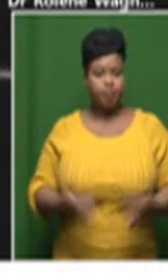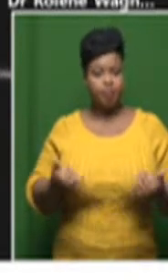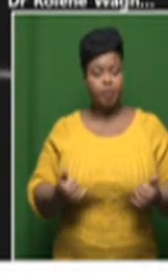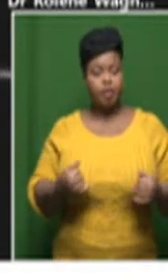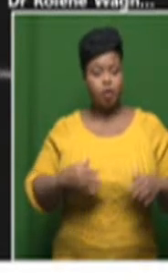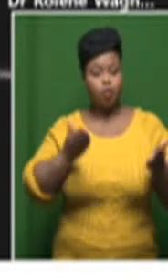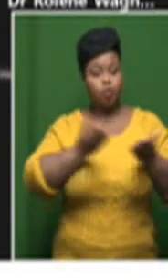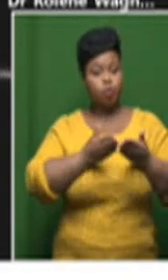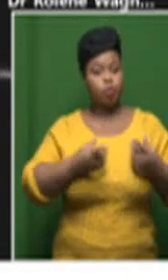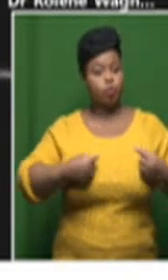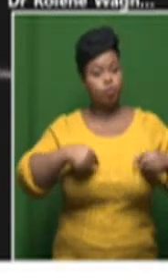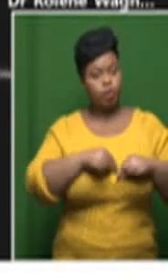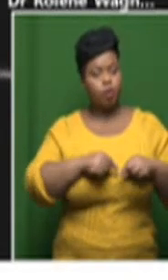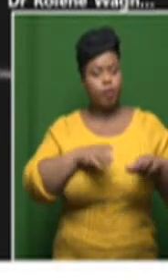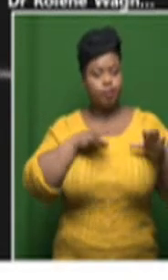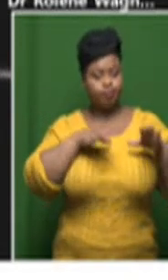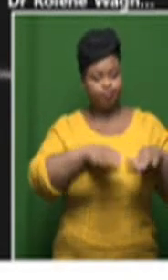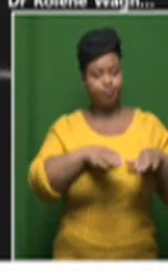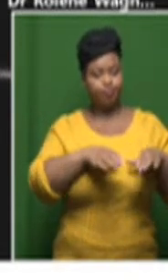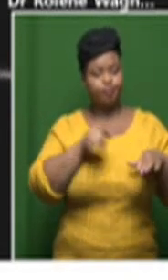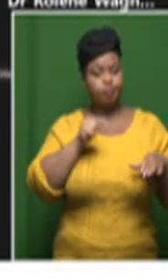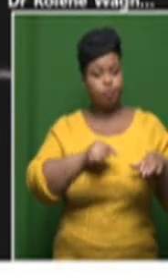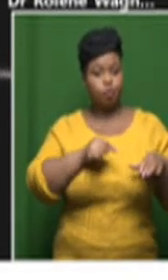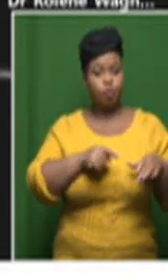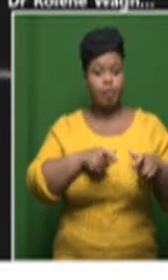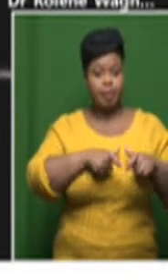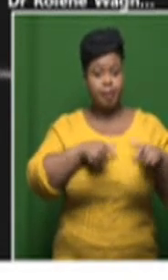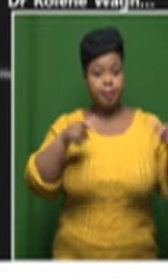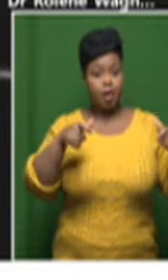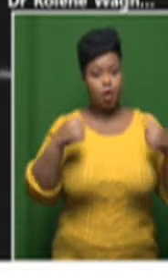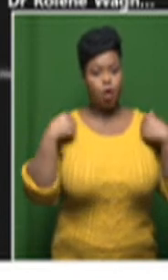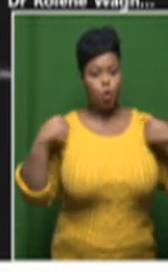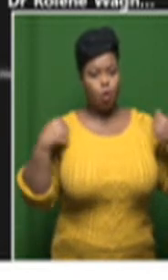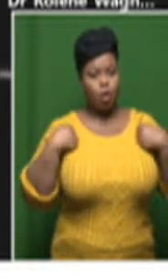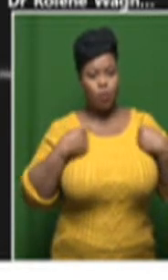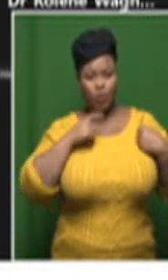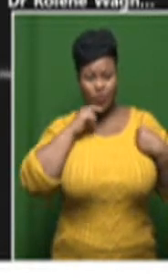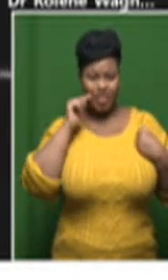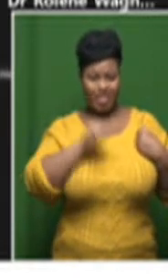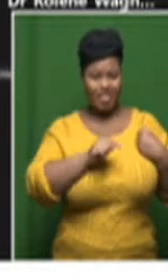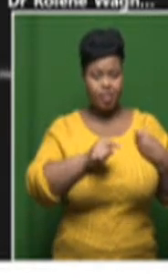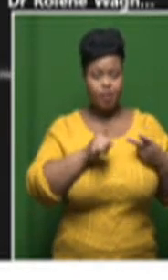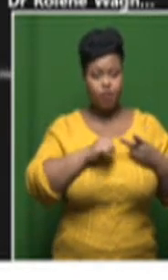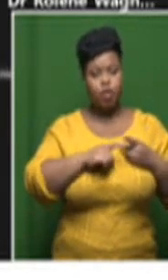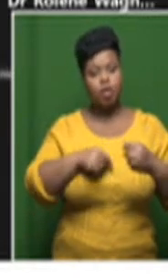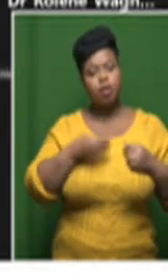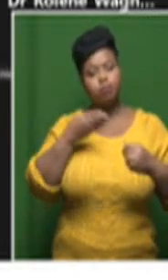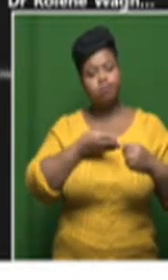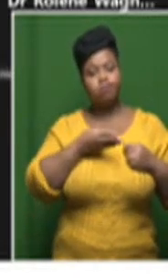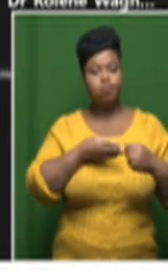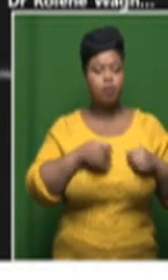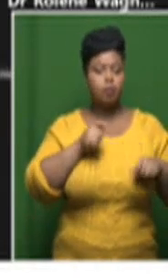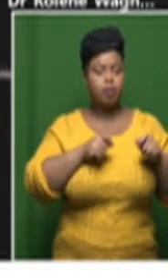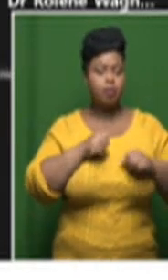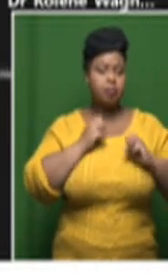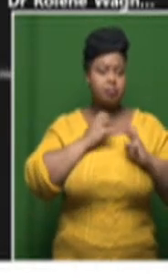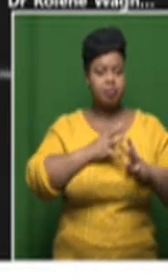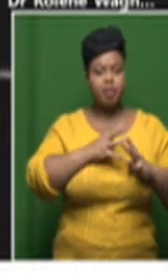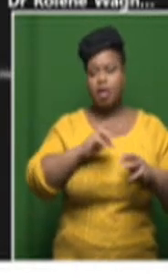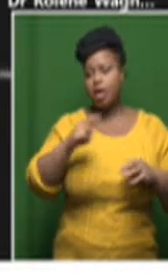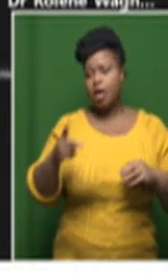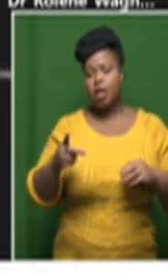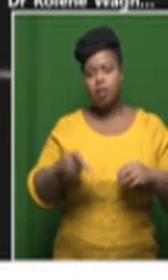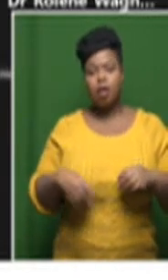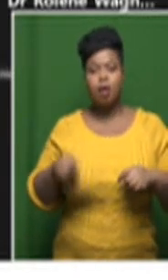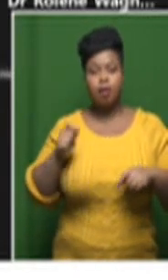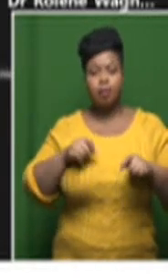our schools. So where there is a school with a bigger hall, we're using that as a temporal vaccination site, and other schools around it will then